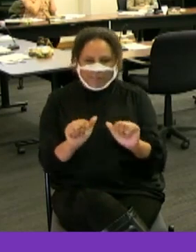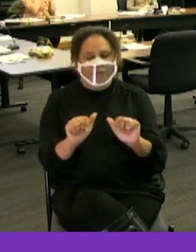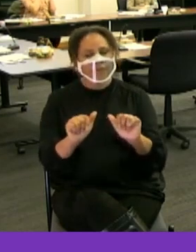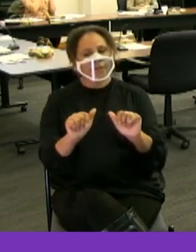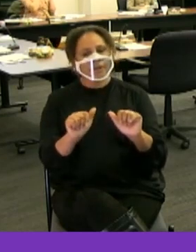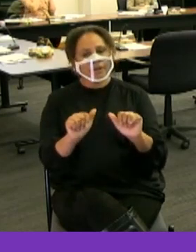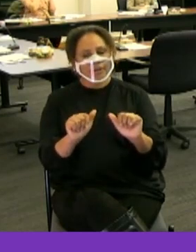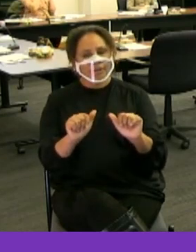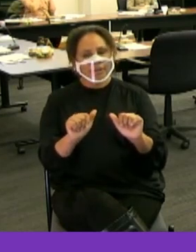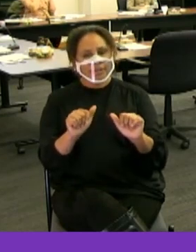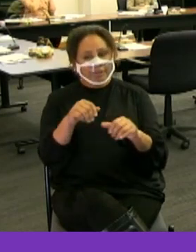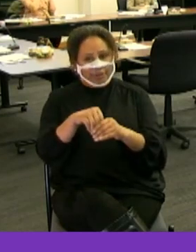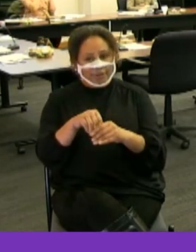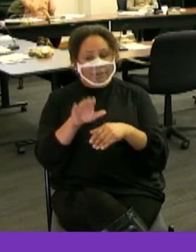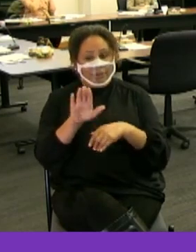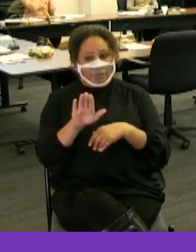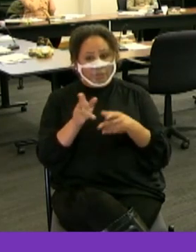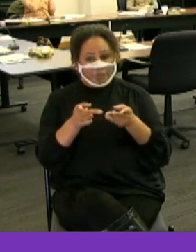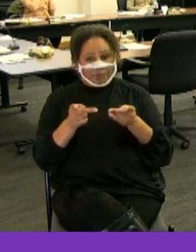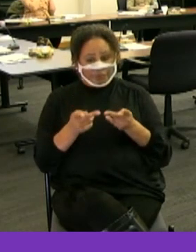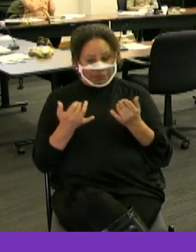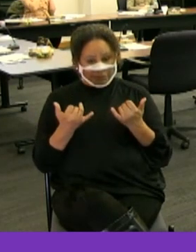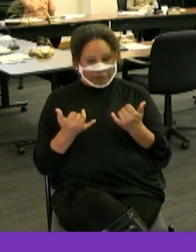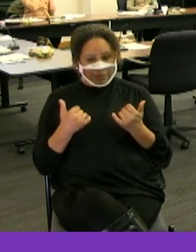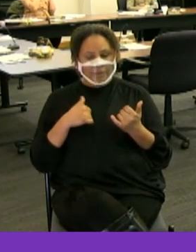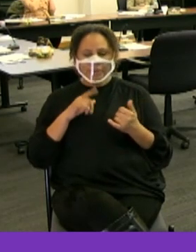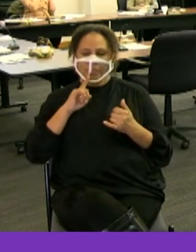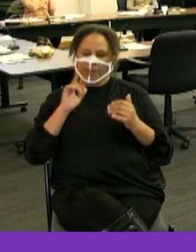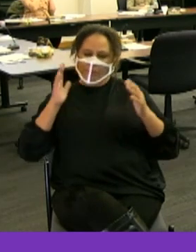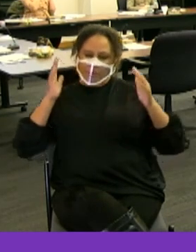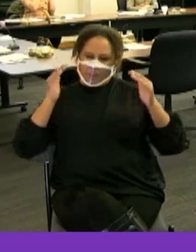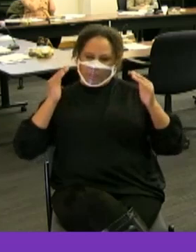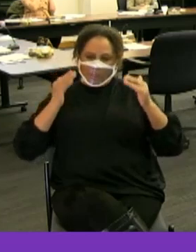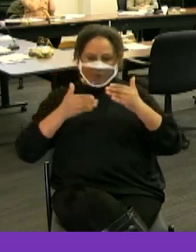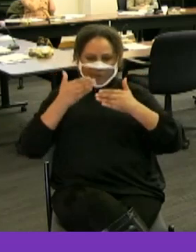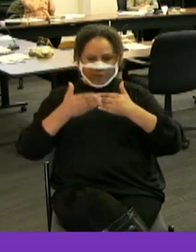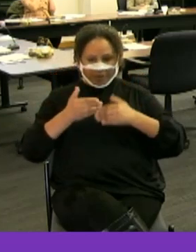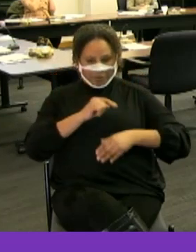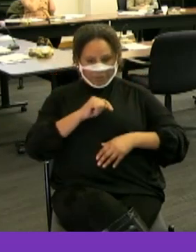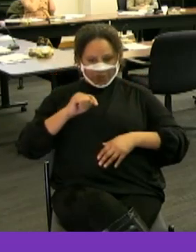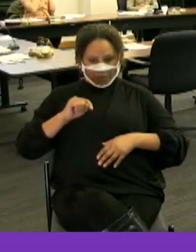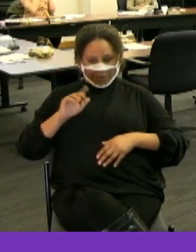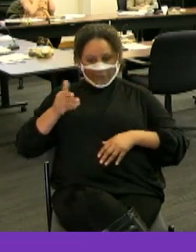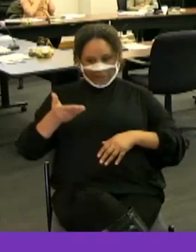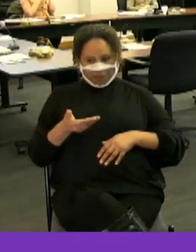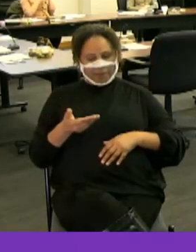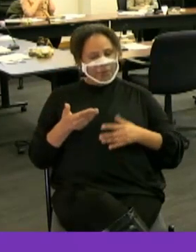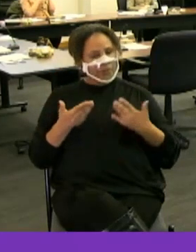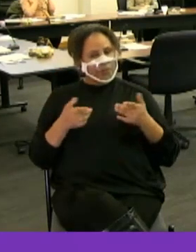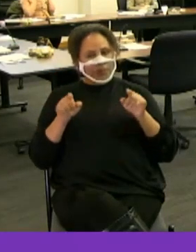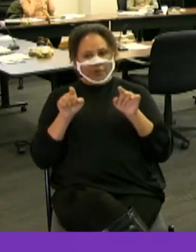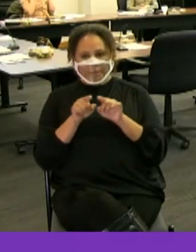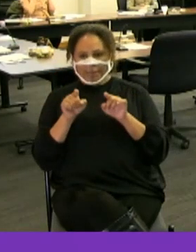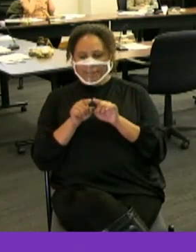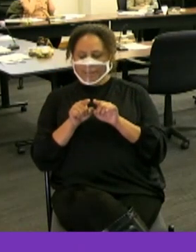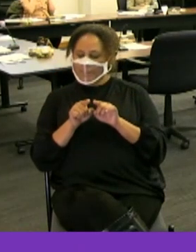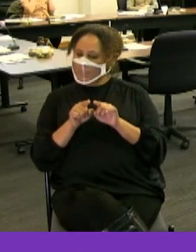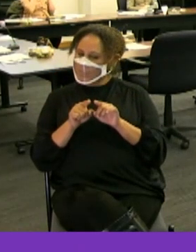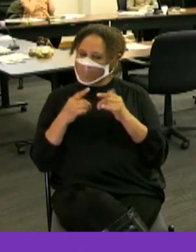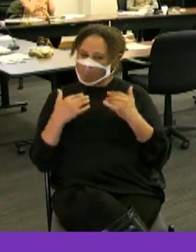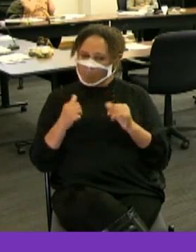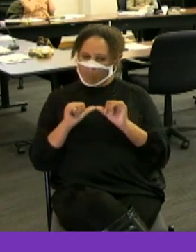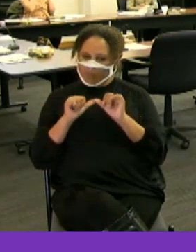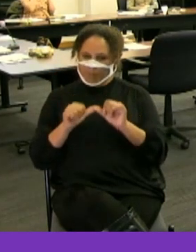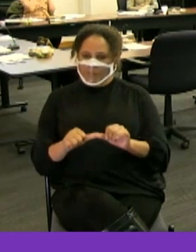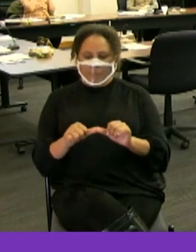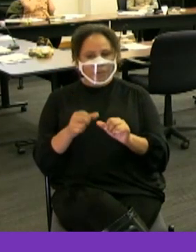your position, and I really hope that the next trustee we get is just as dedicated as you. So thank you for all